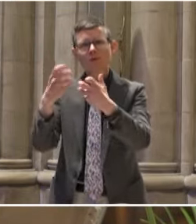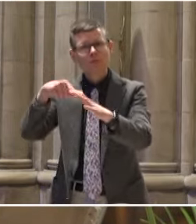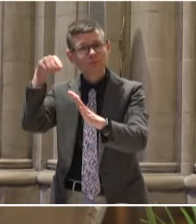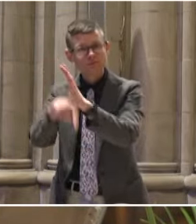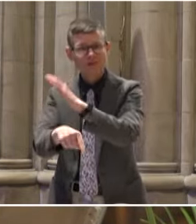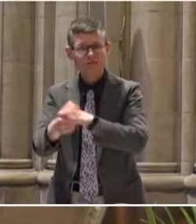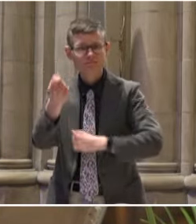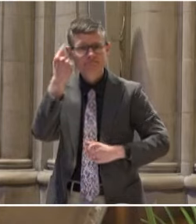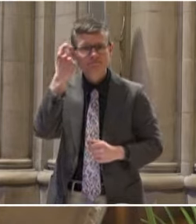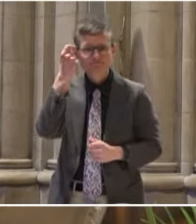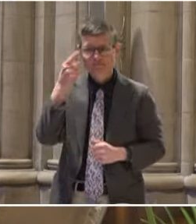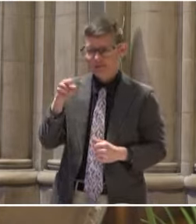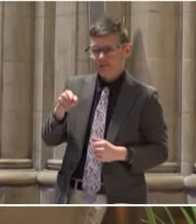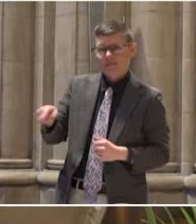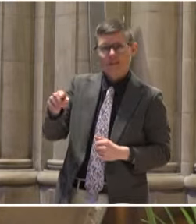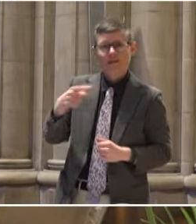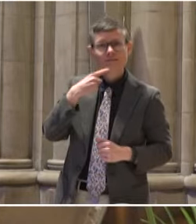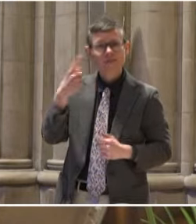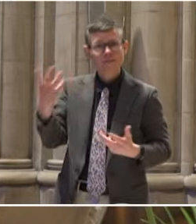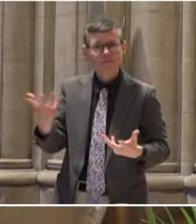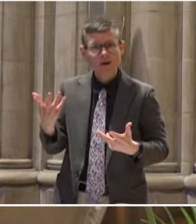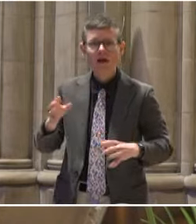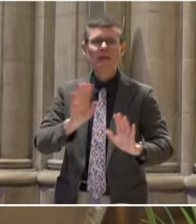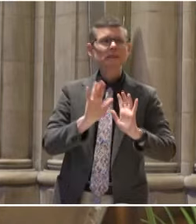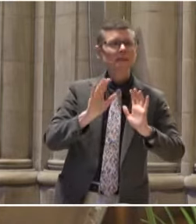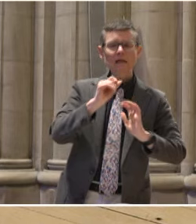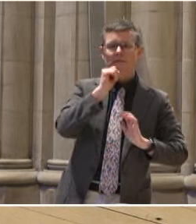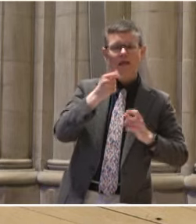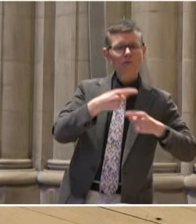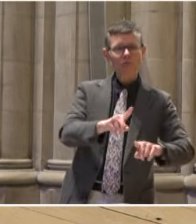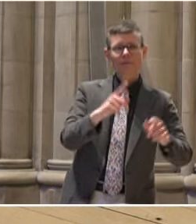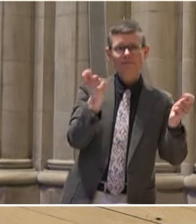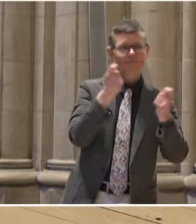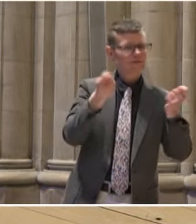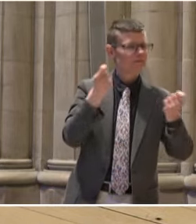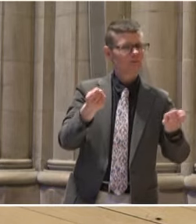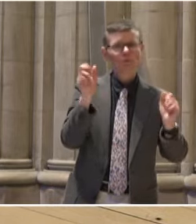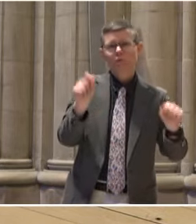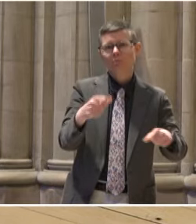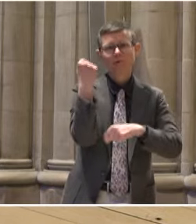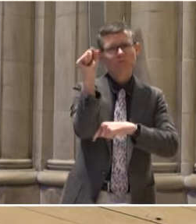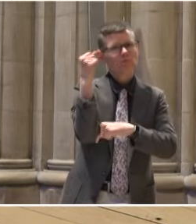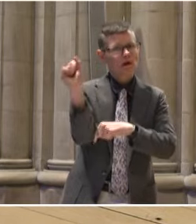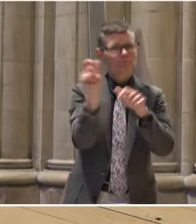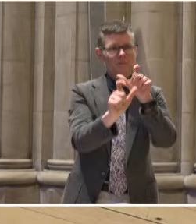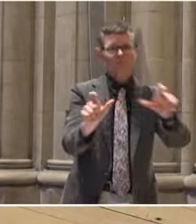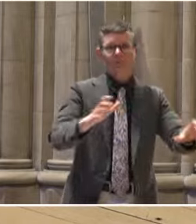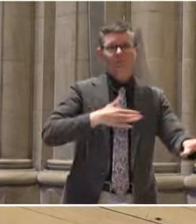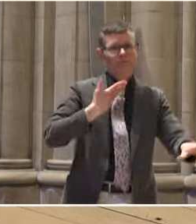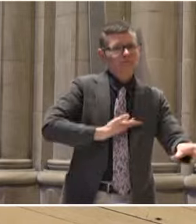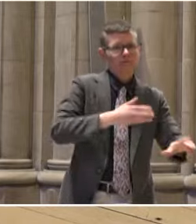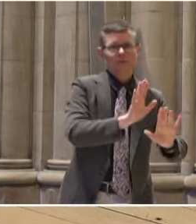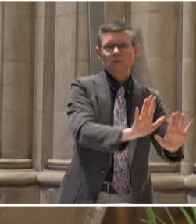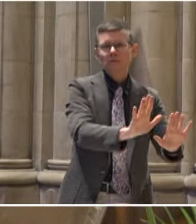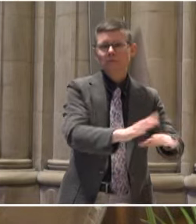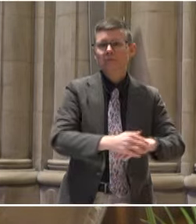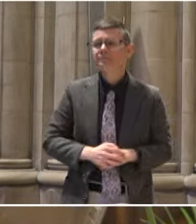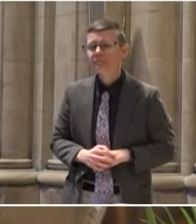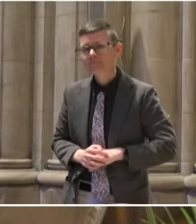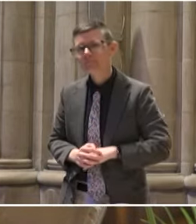they said, "Not during the festival, or there may be a riot among the people."